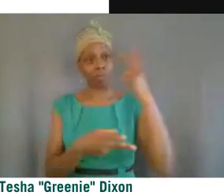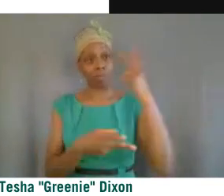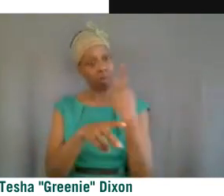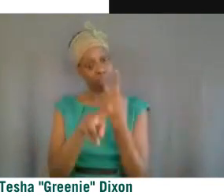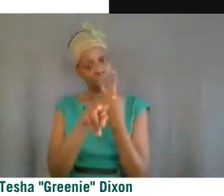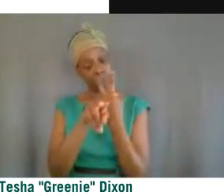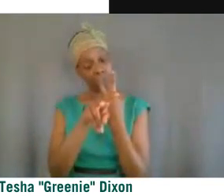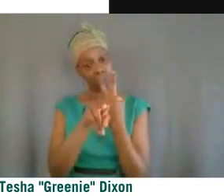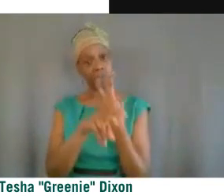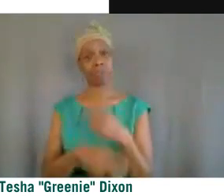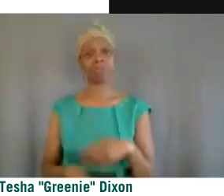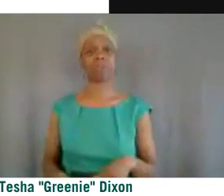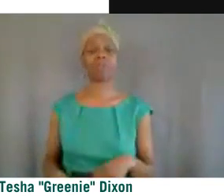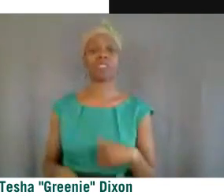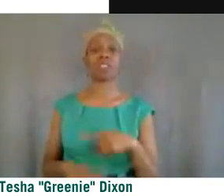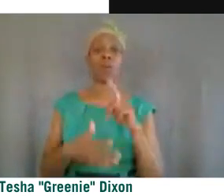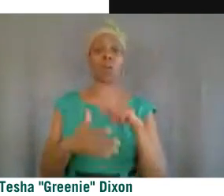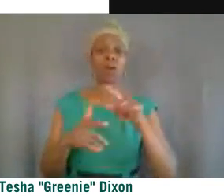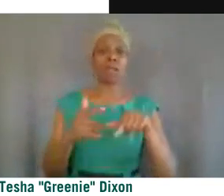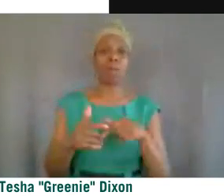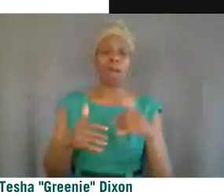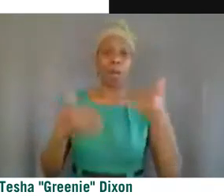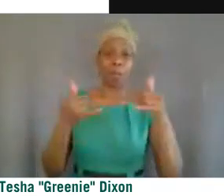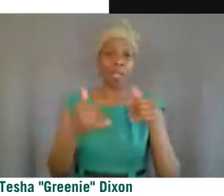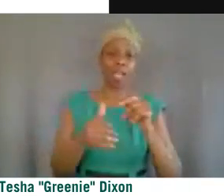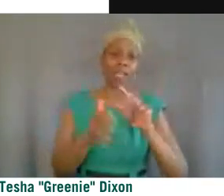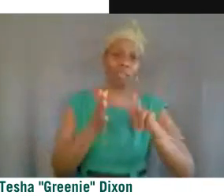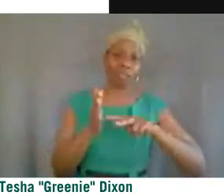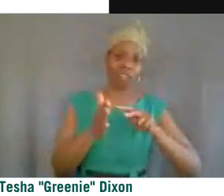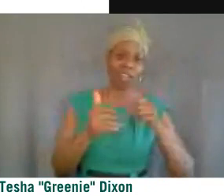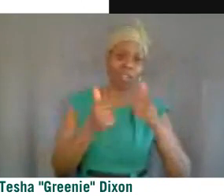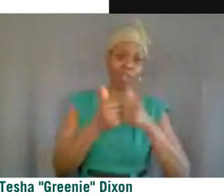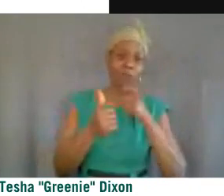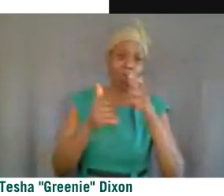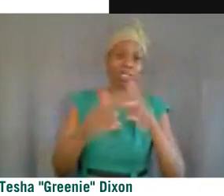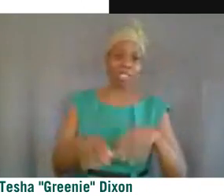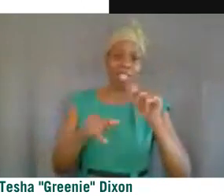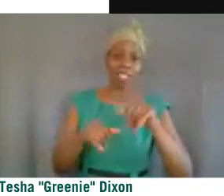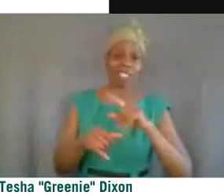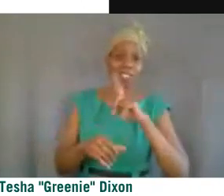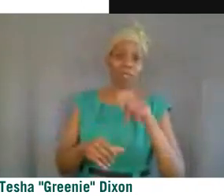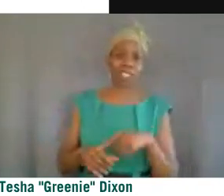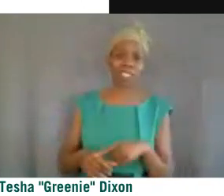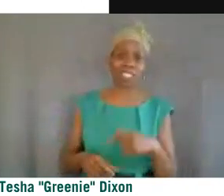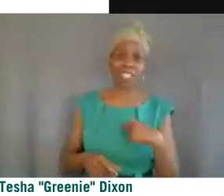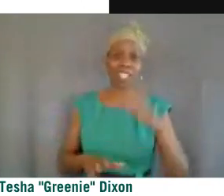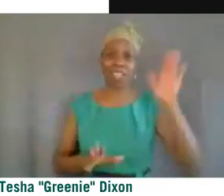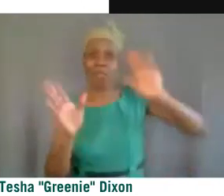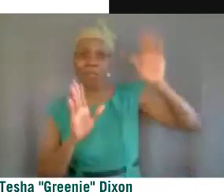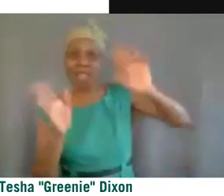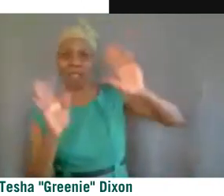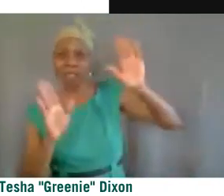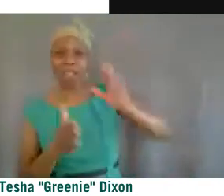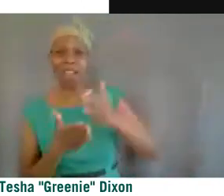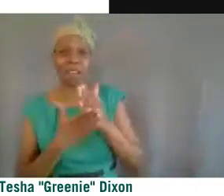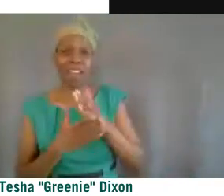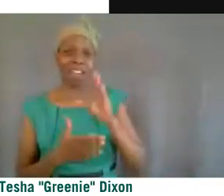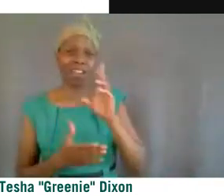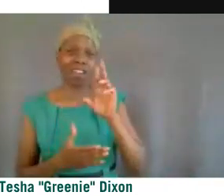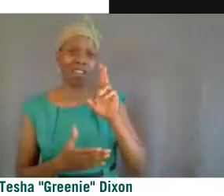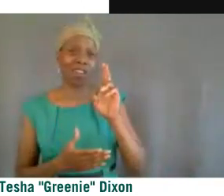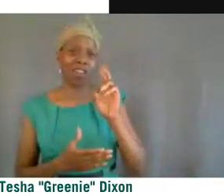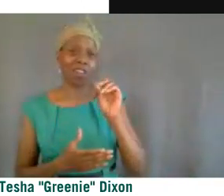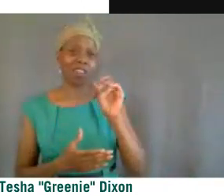And so what about playing video games? Who wants to take on this question, whether it's good? All right, Mr. Rosenberg, it's all you.